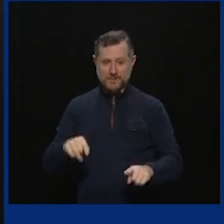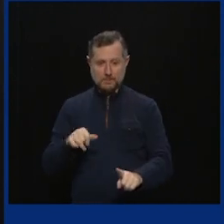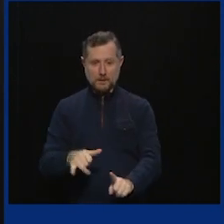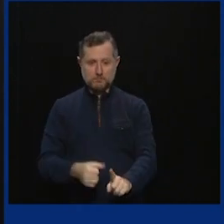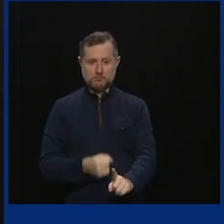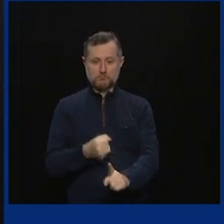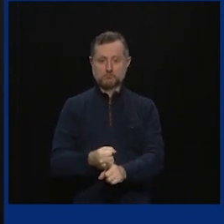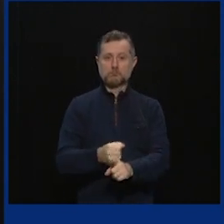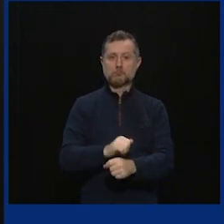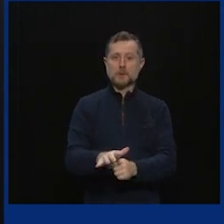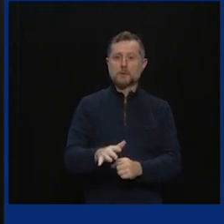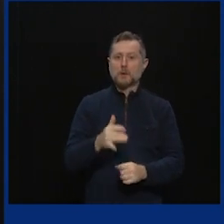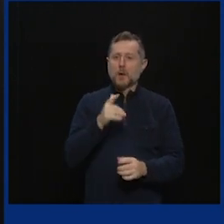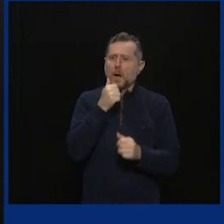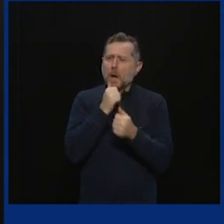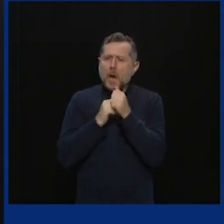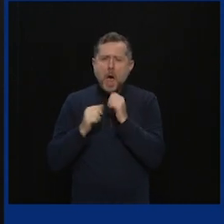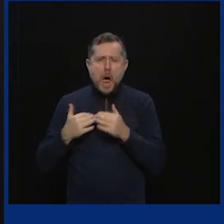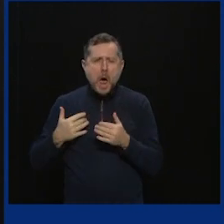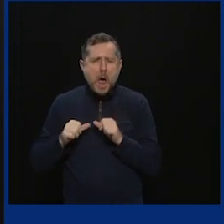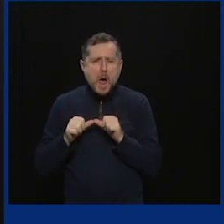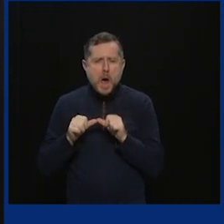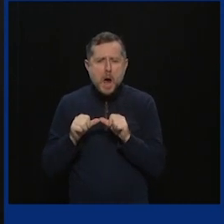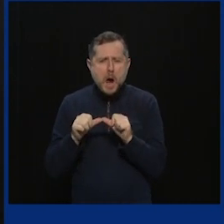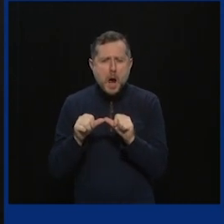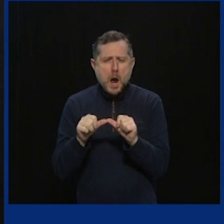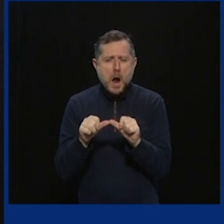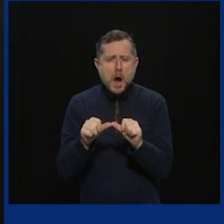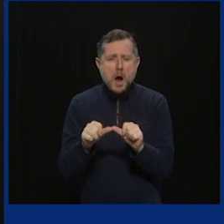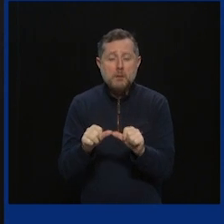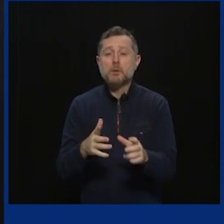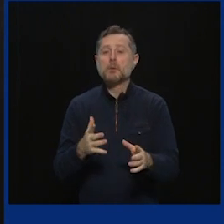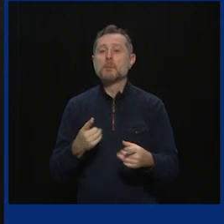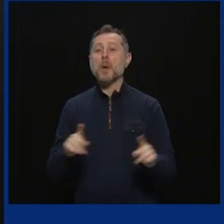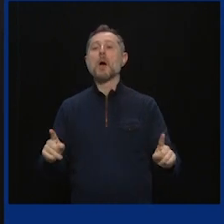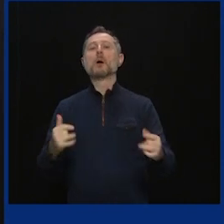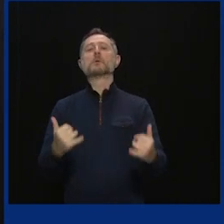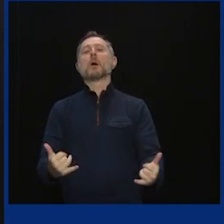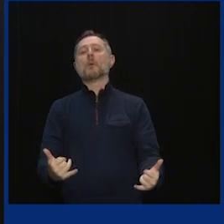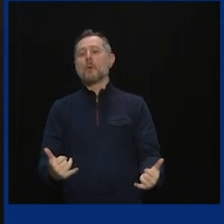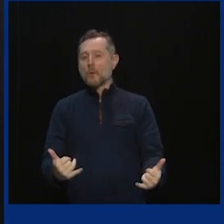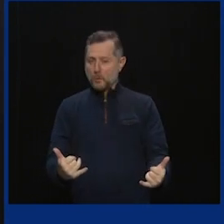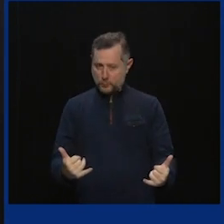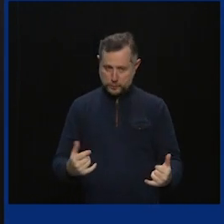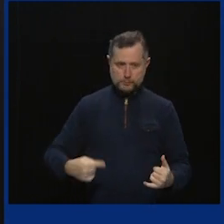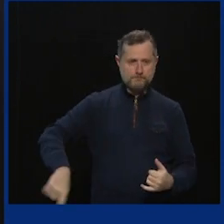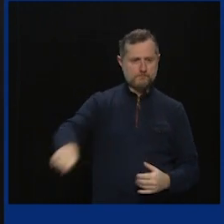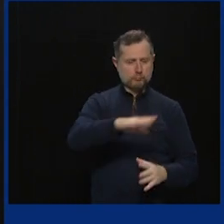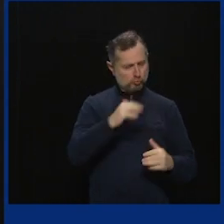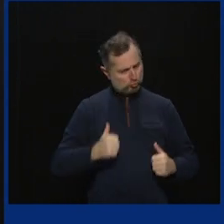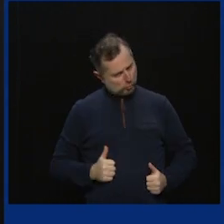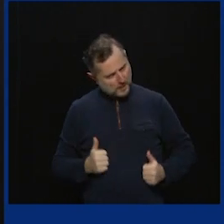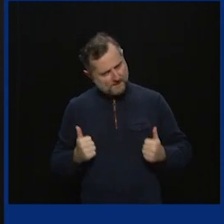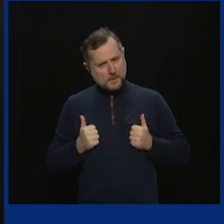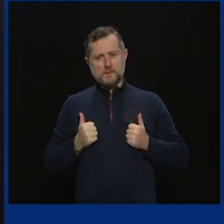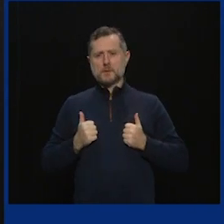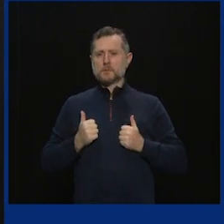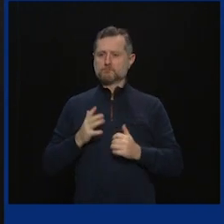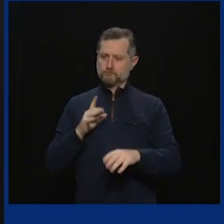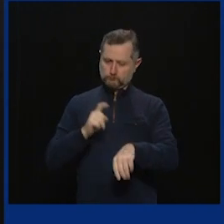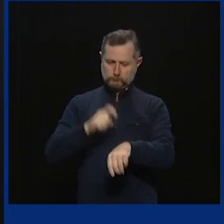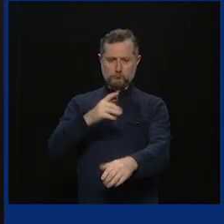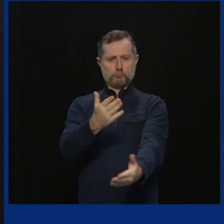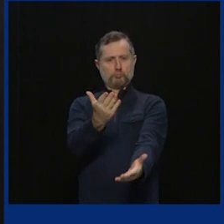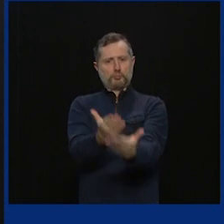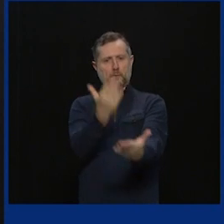longer? Well, you did. You persevered. You showed the toughness of all New Yorkers and how we